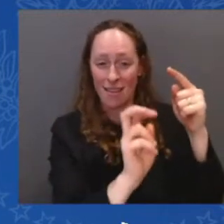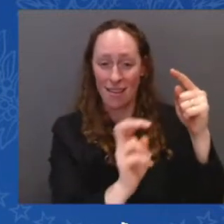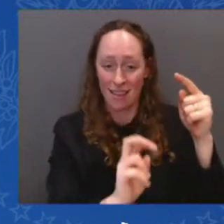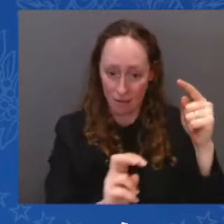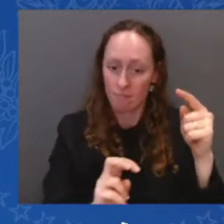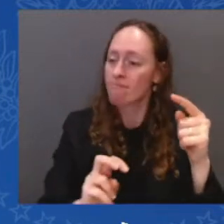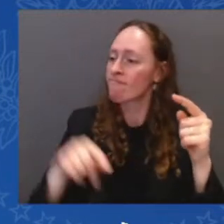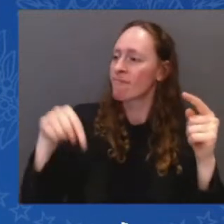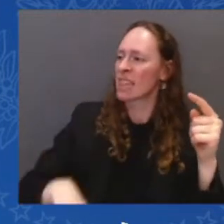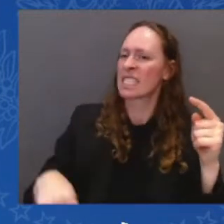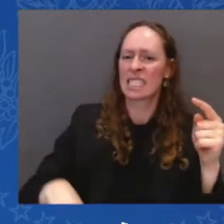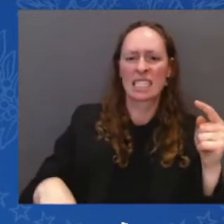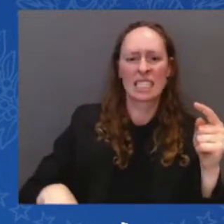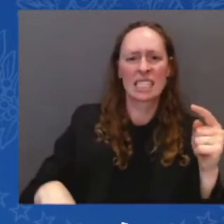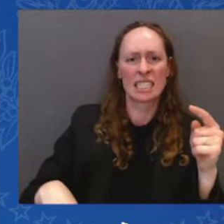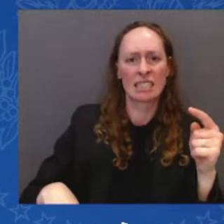Constitution